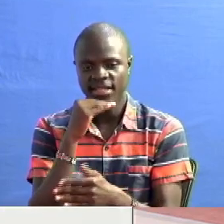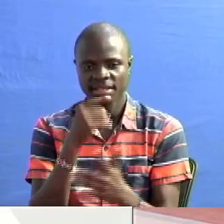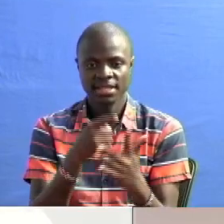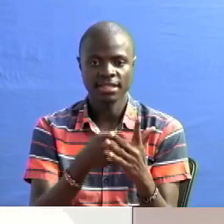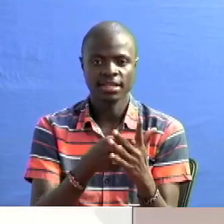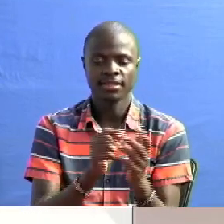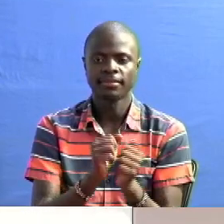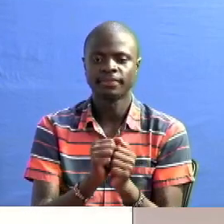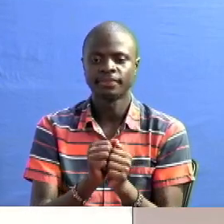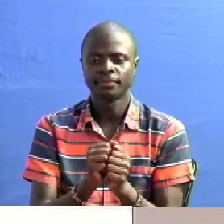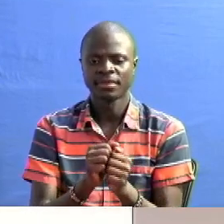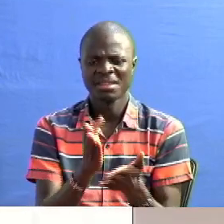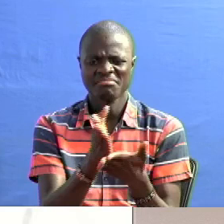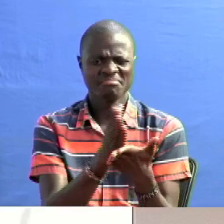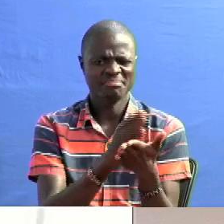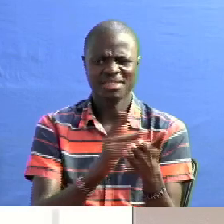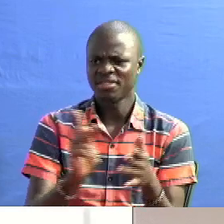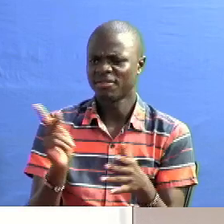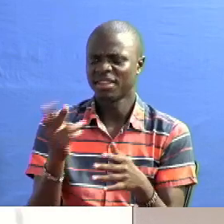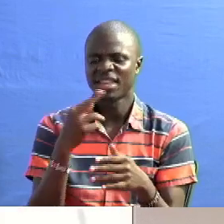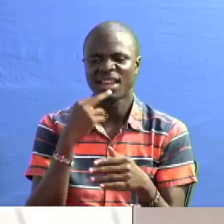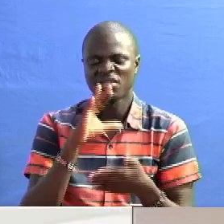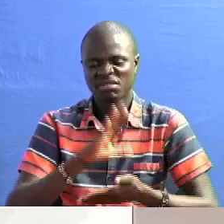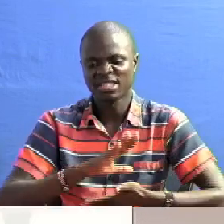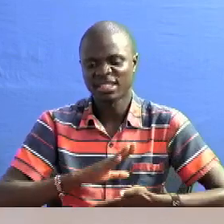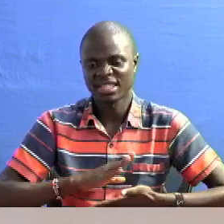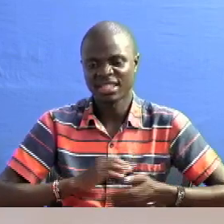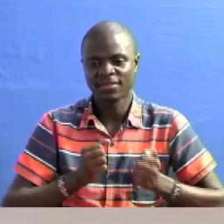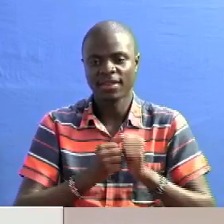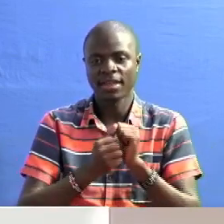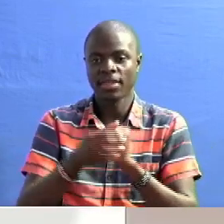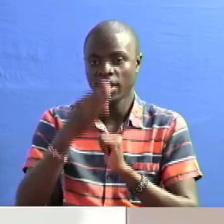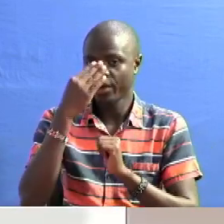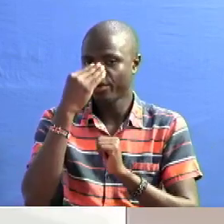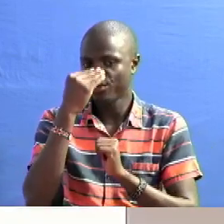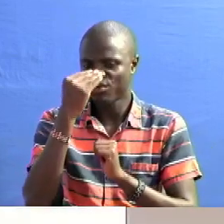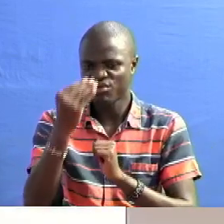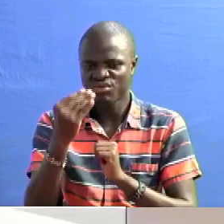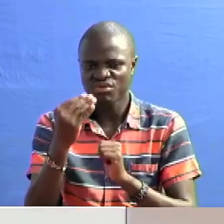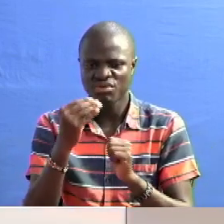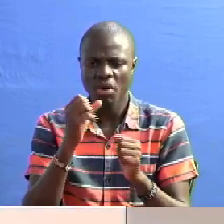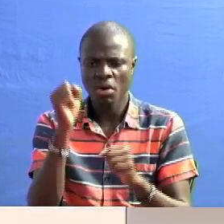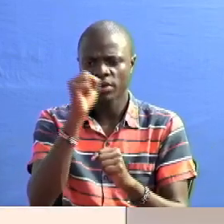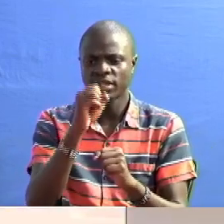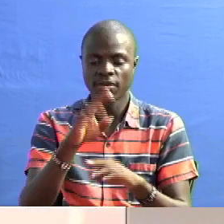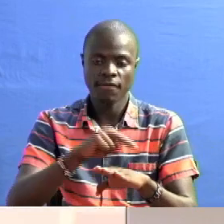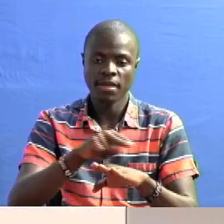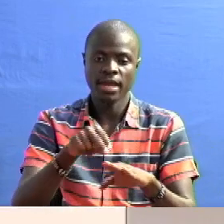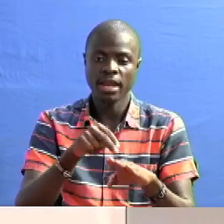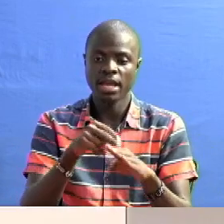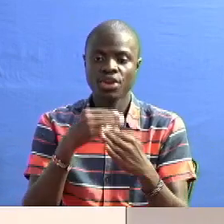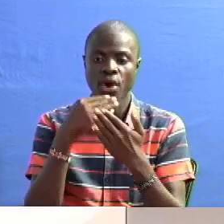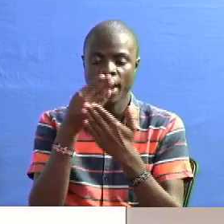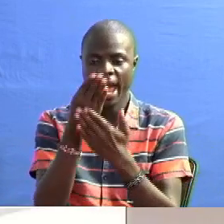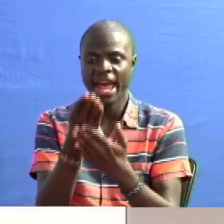started. Now, sections of Kenyans are not satisfied with President William Ruto's State of the Nation address